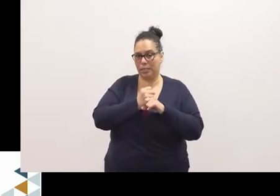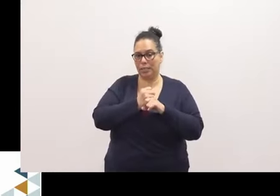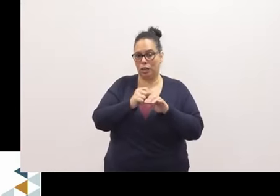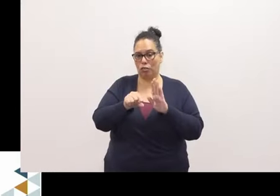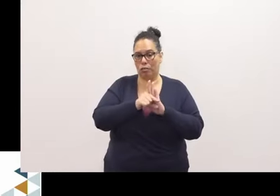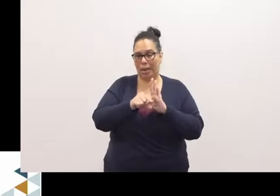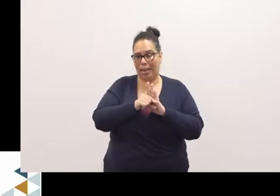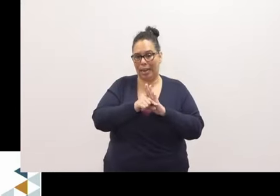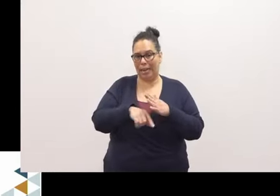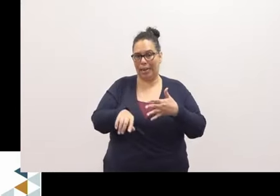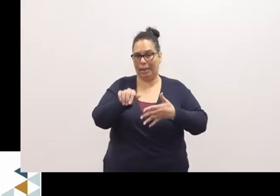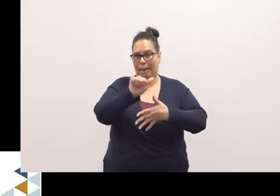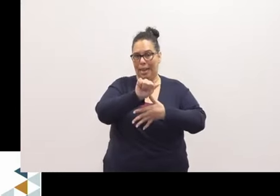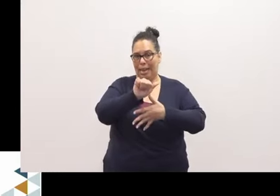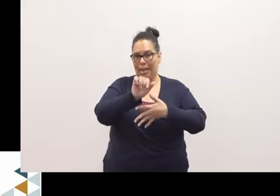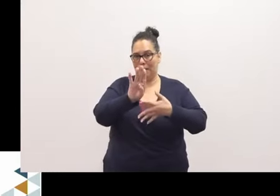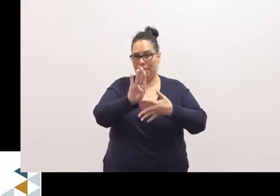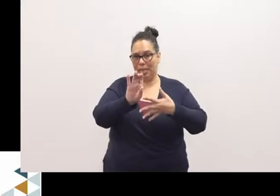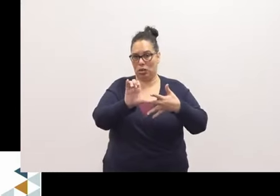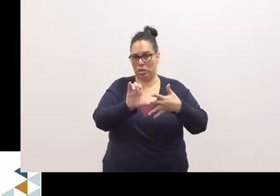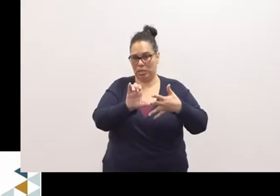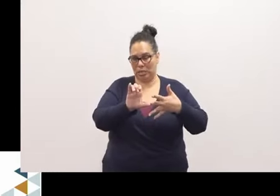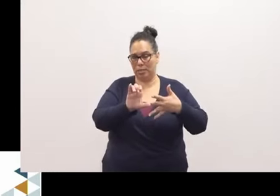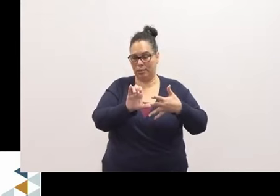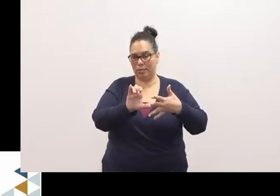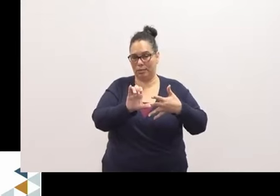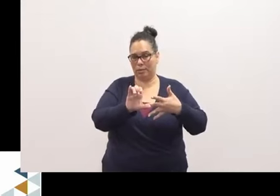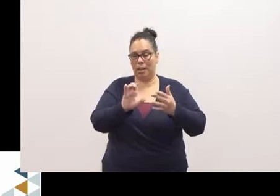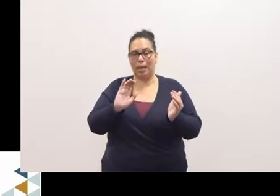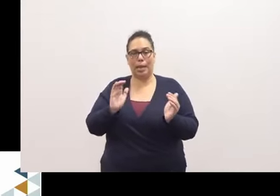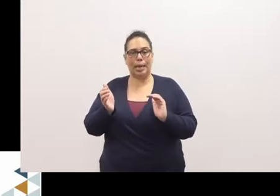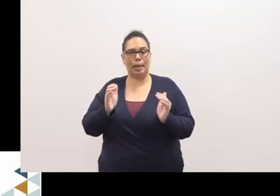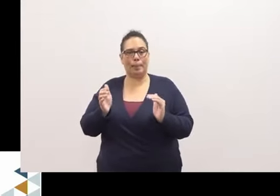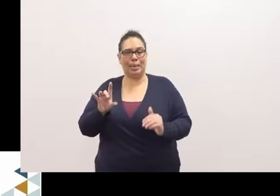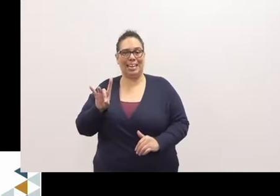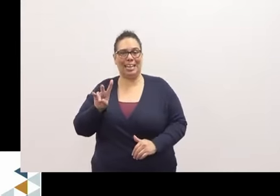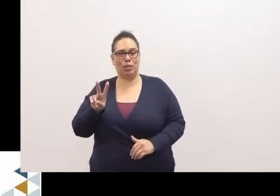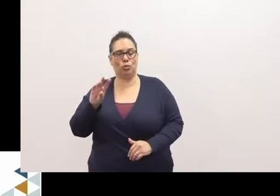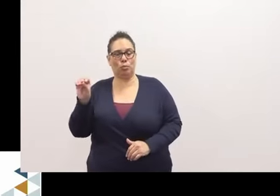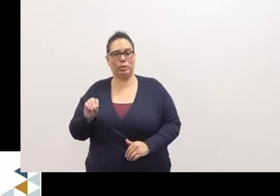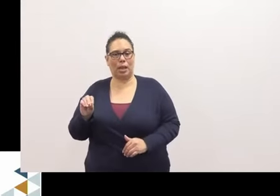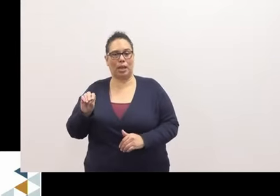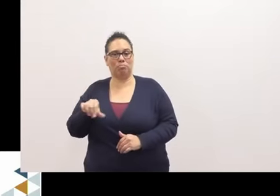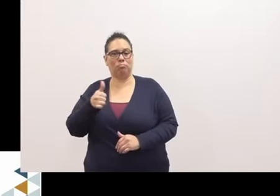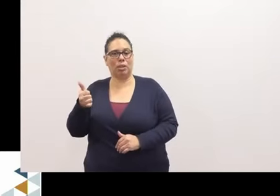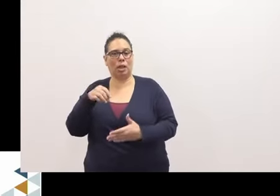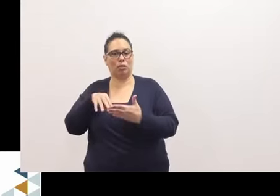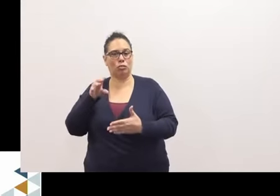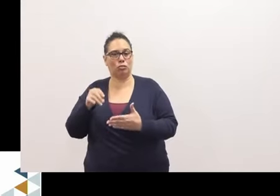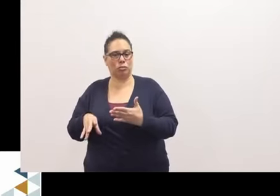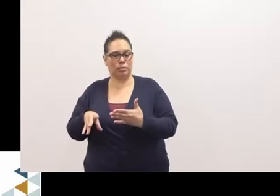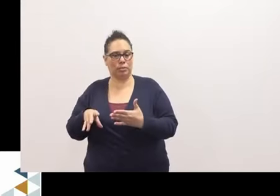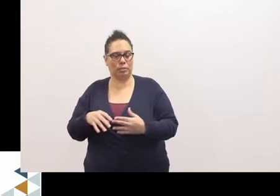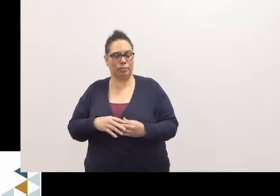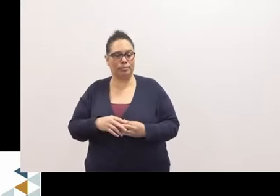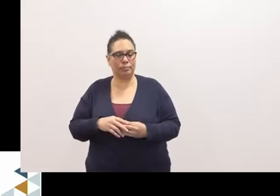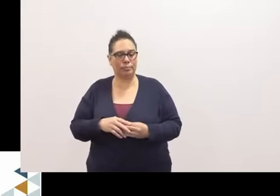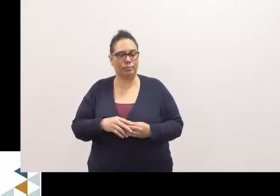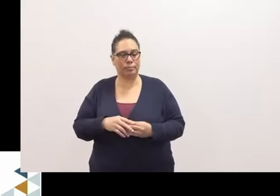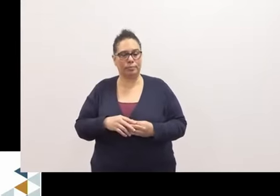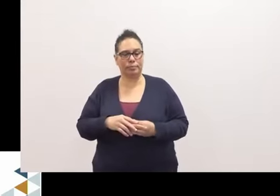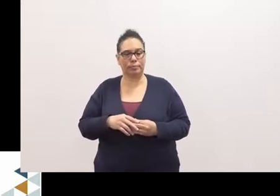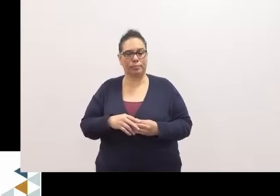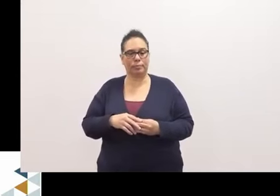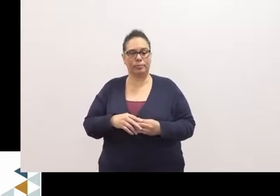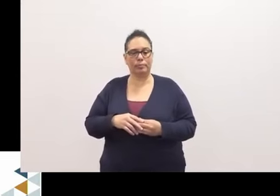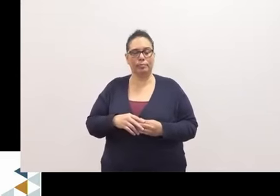grade of either an A, B, or a C, compared to 82% of all other students. So